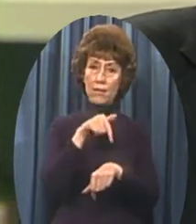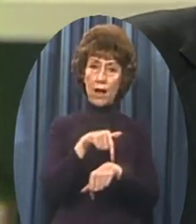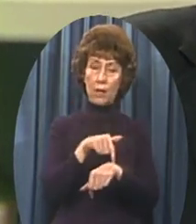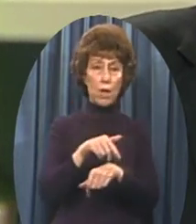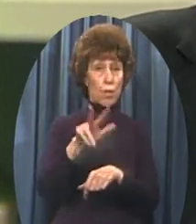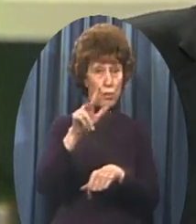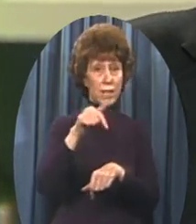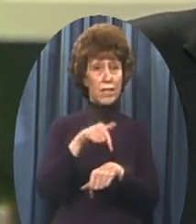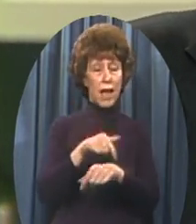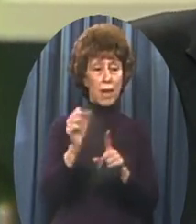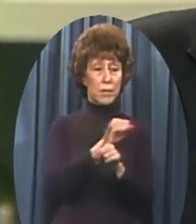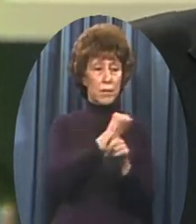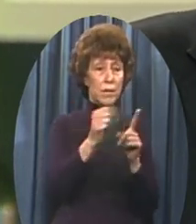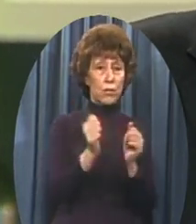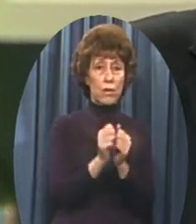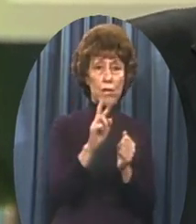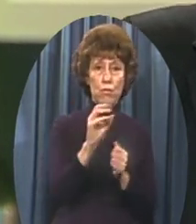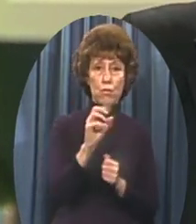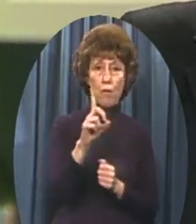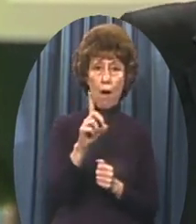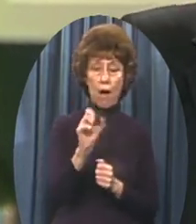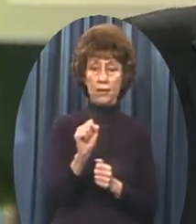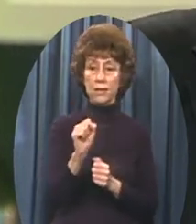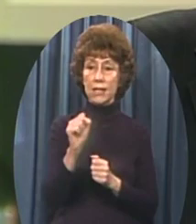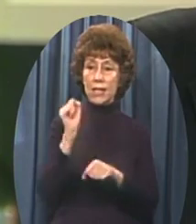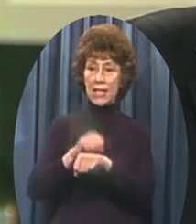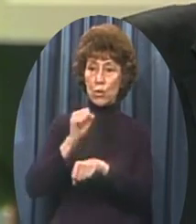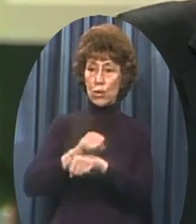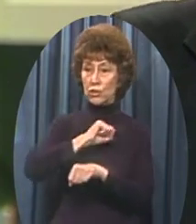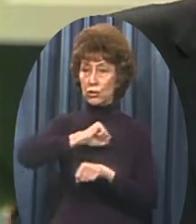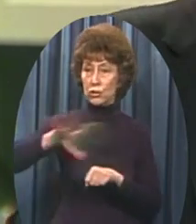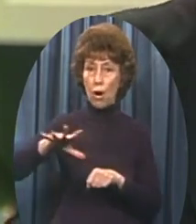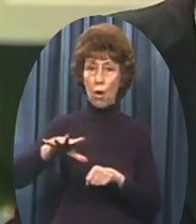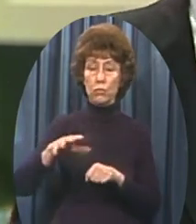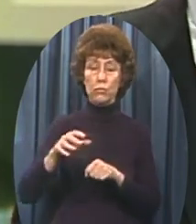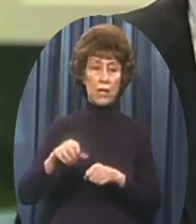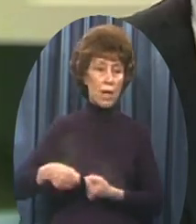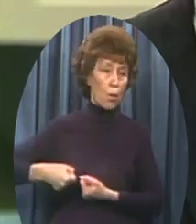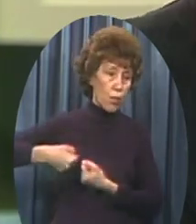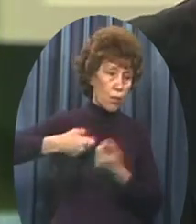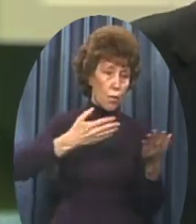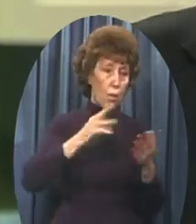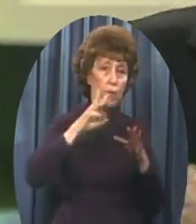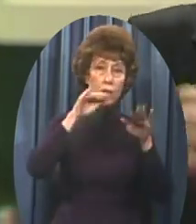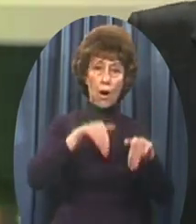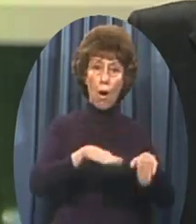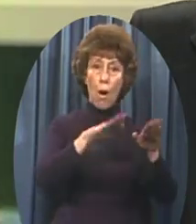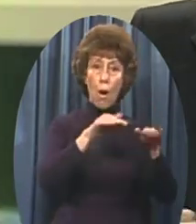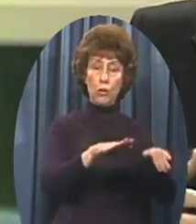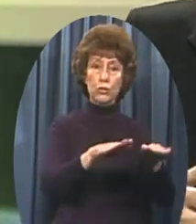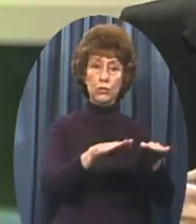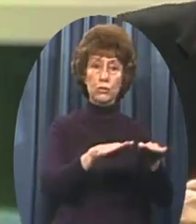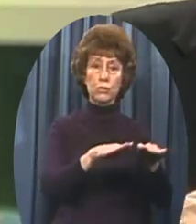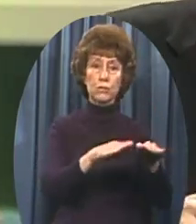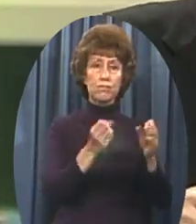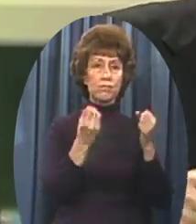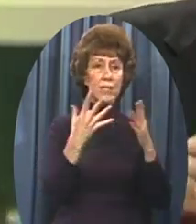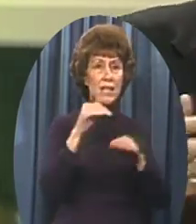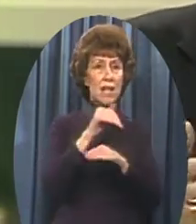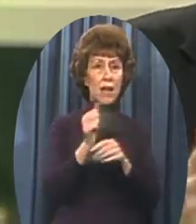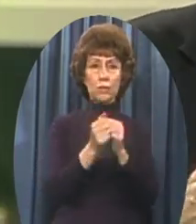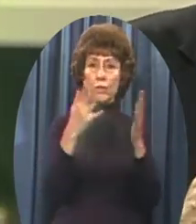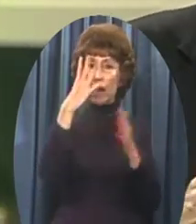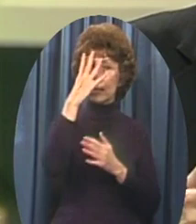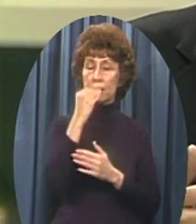three times beaten with rods. He was stoned. He was thrown overboard. He suffered shipwreck. He had many sleepless nights, all those kinds of things.